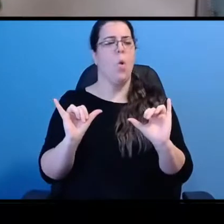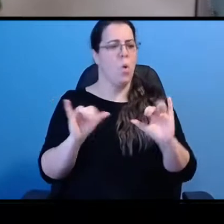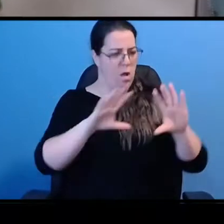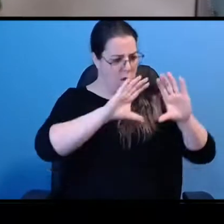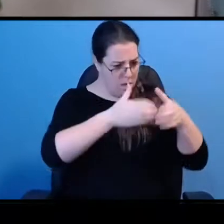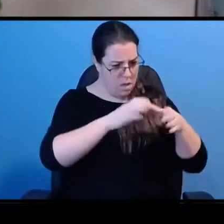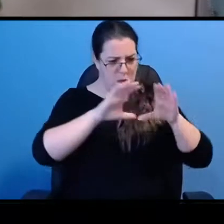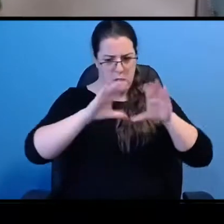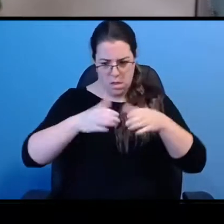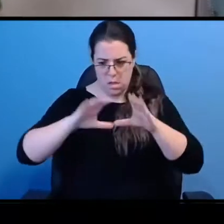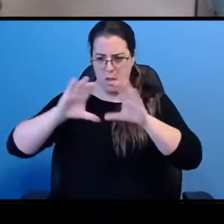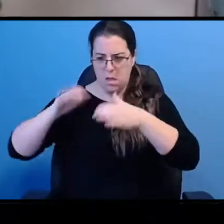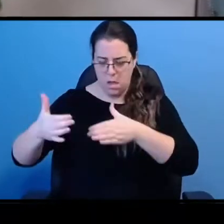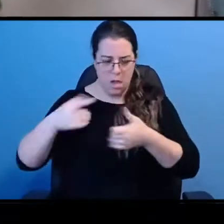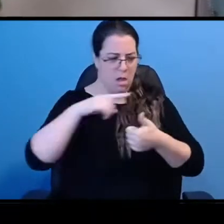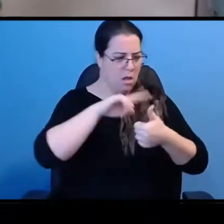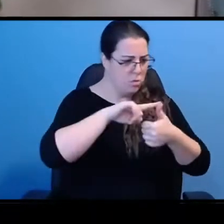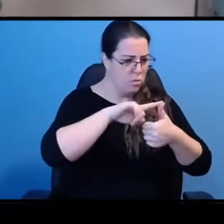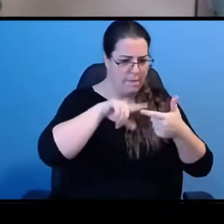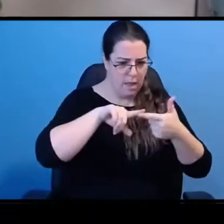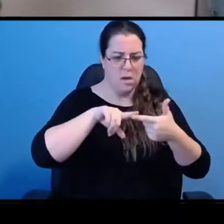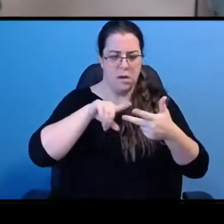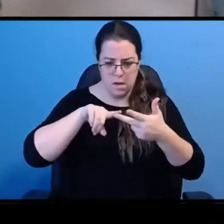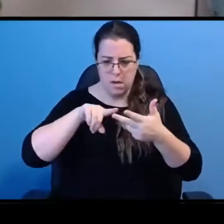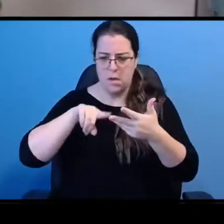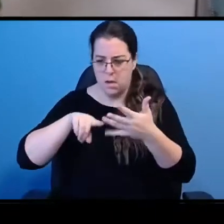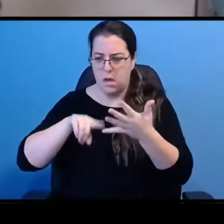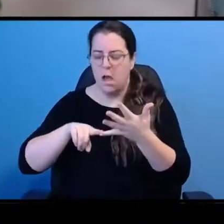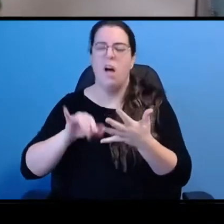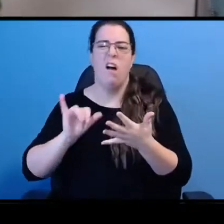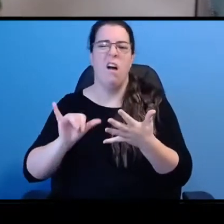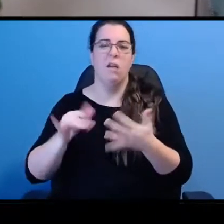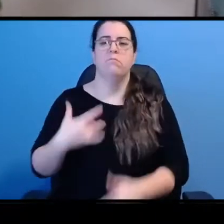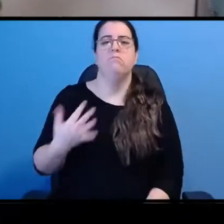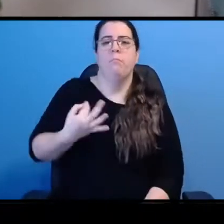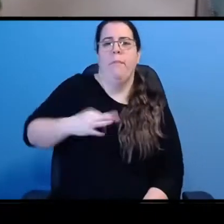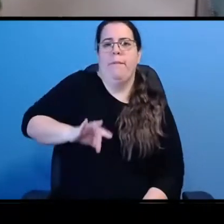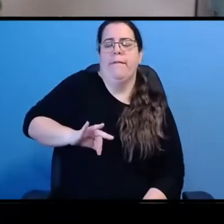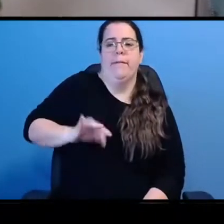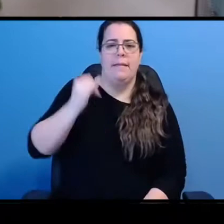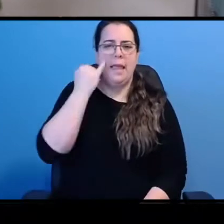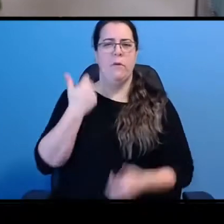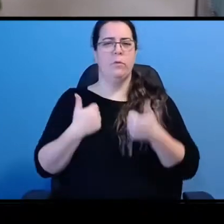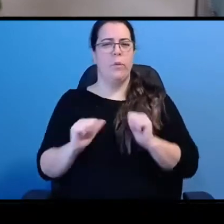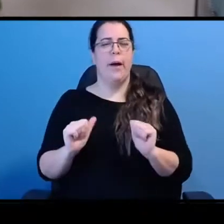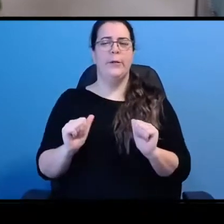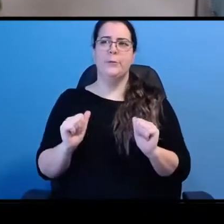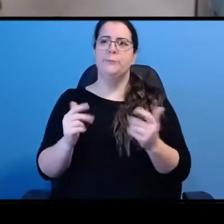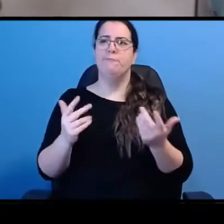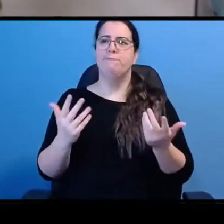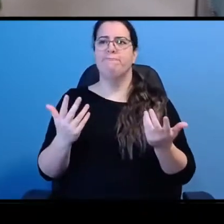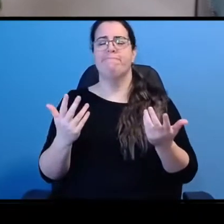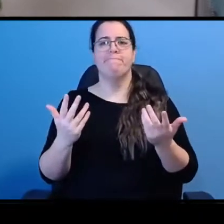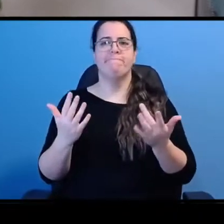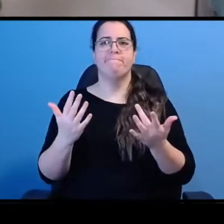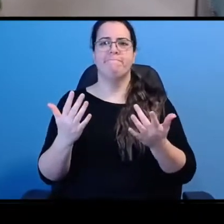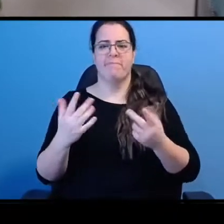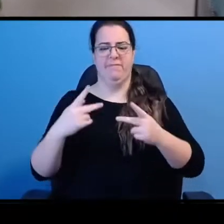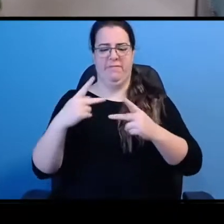is especially helpful when you're trying to create a new piece of work.